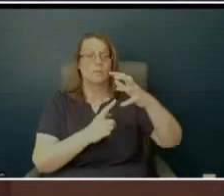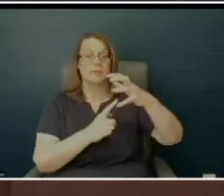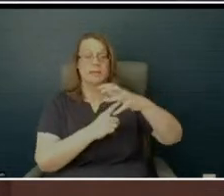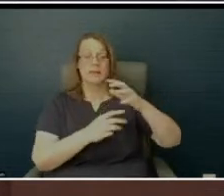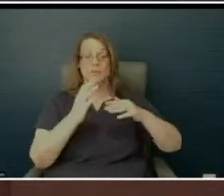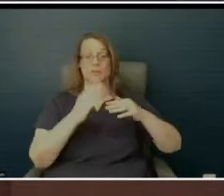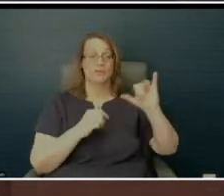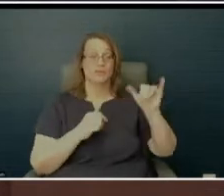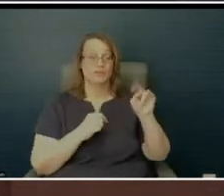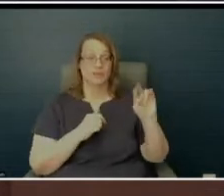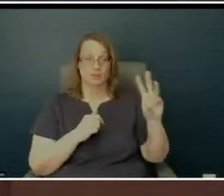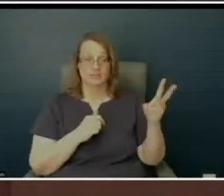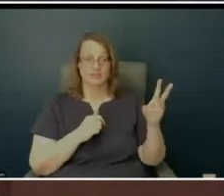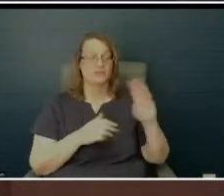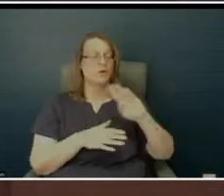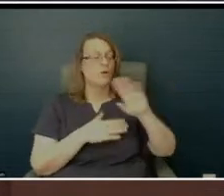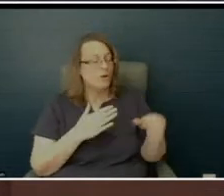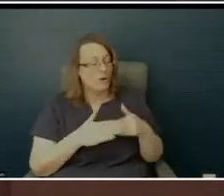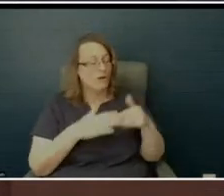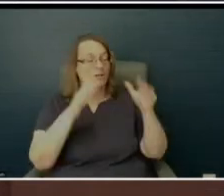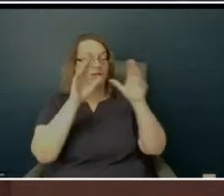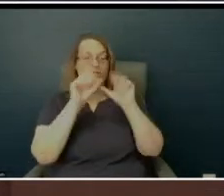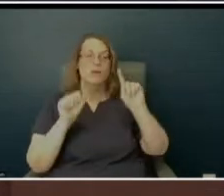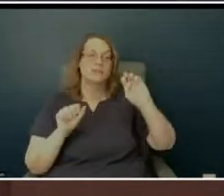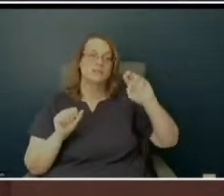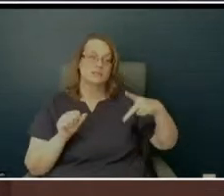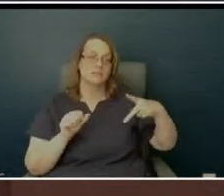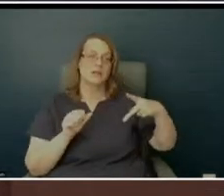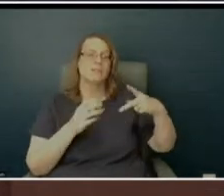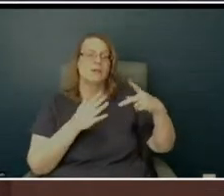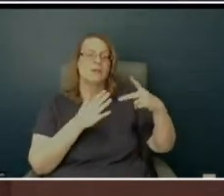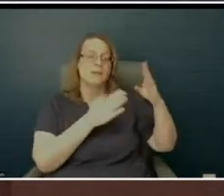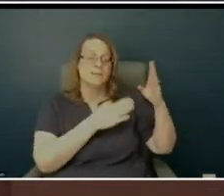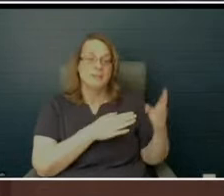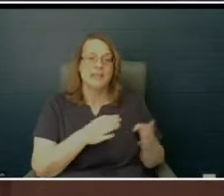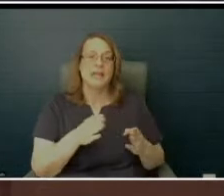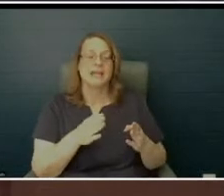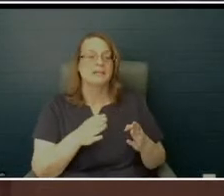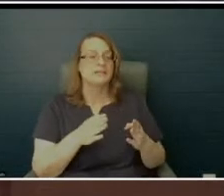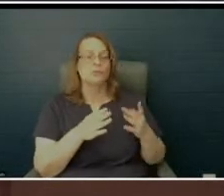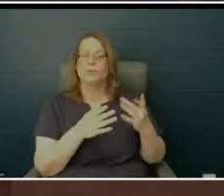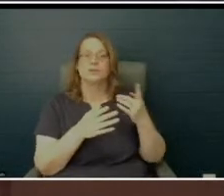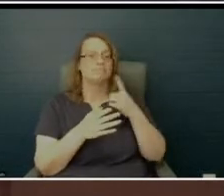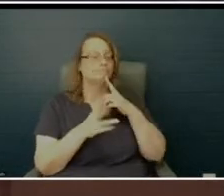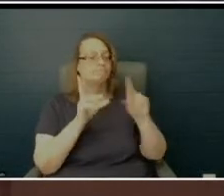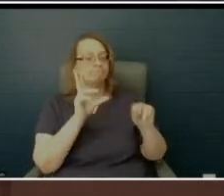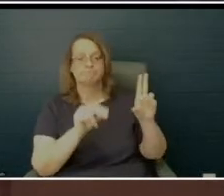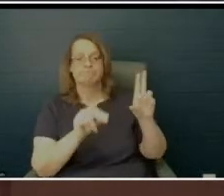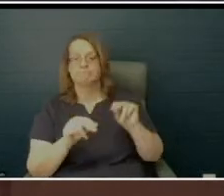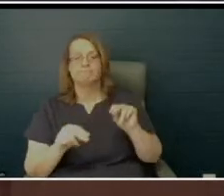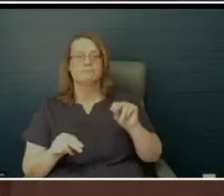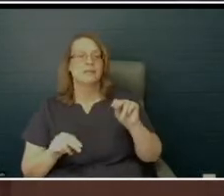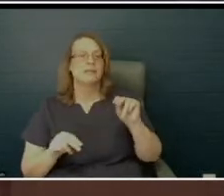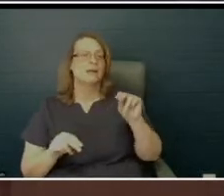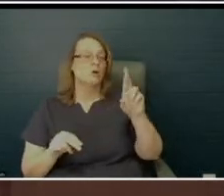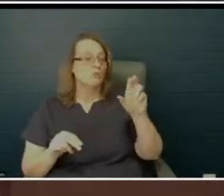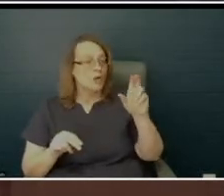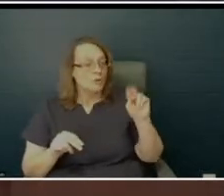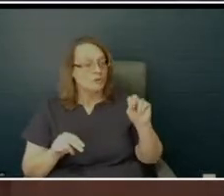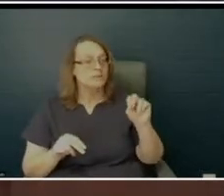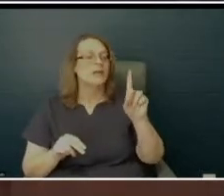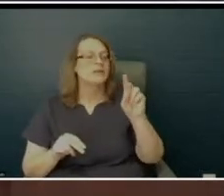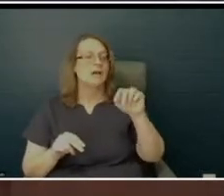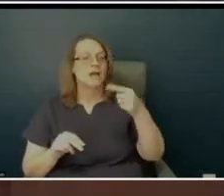Trump's plans for the Justice Department were being rebuffed by Mr. Rosen, Mr. Donahue, Mr. Engel, and others. The